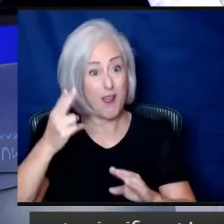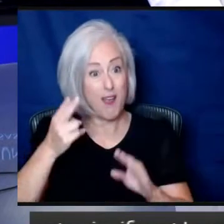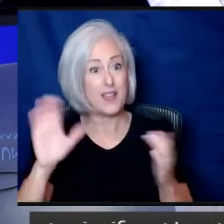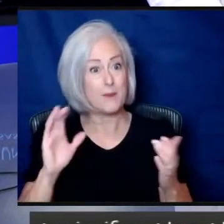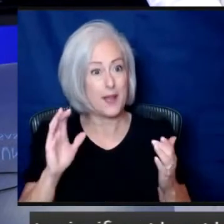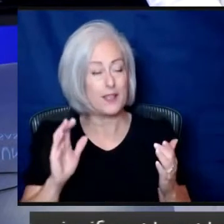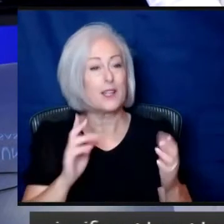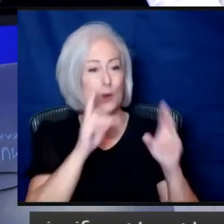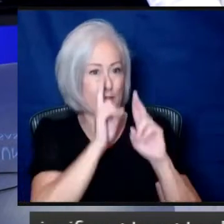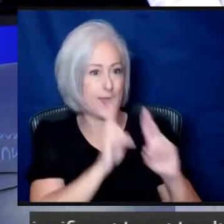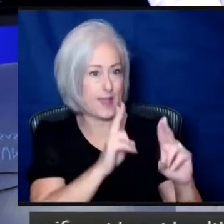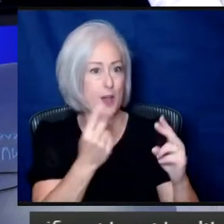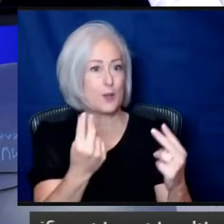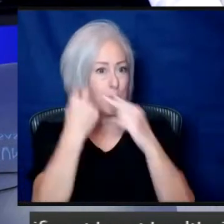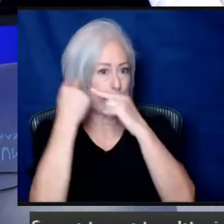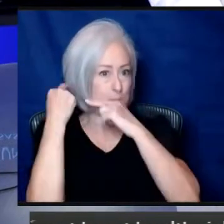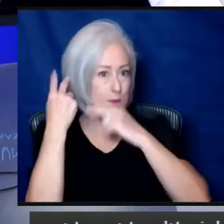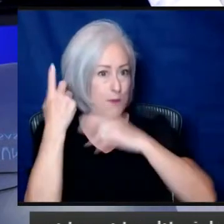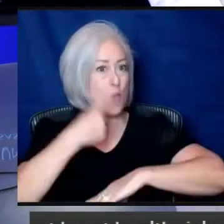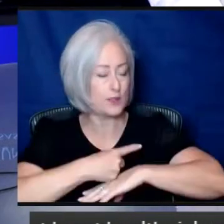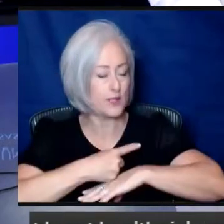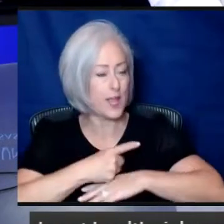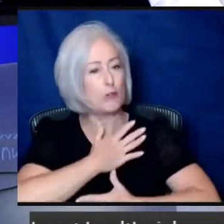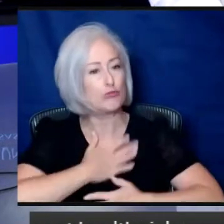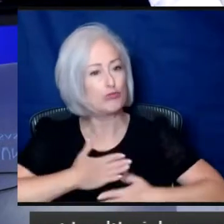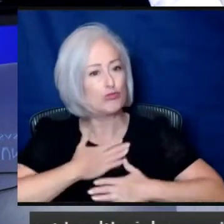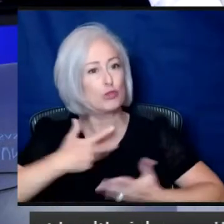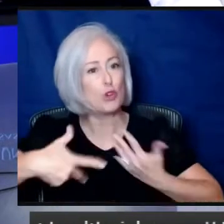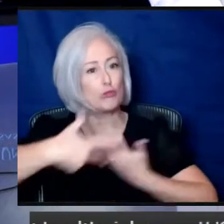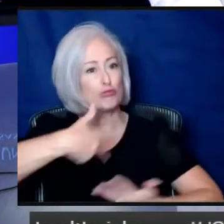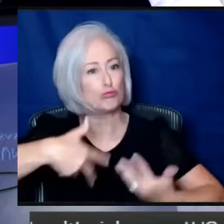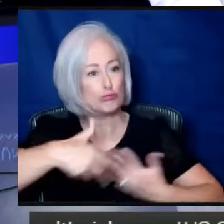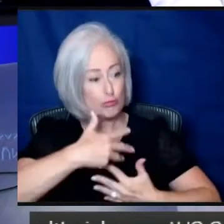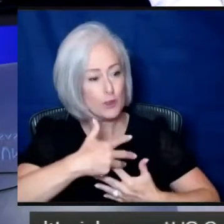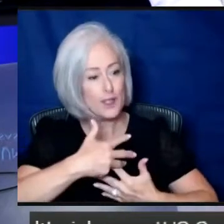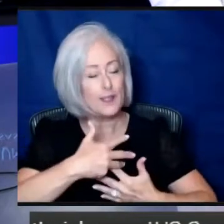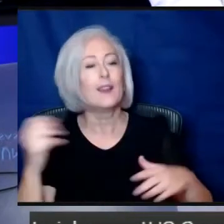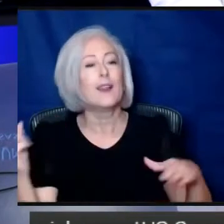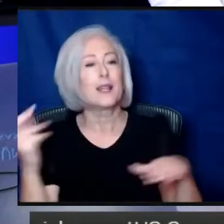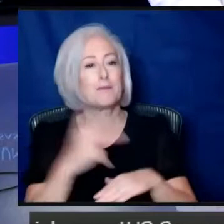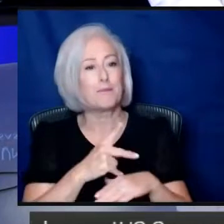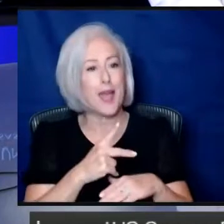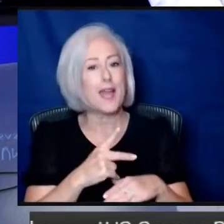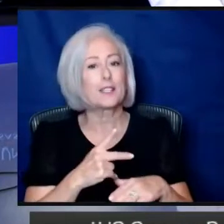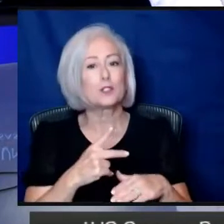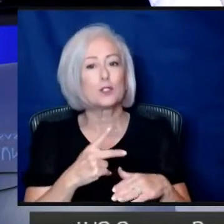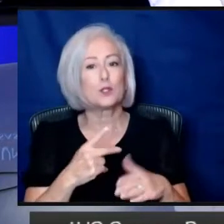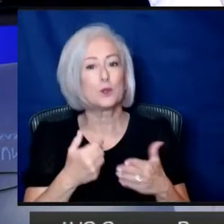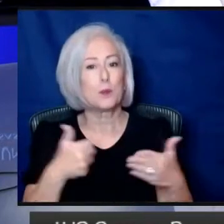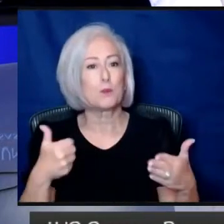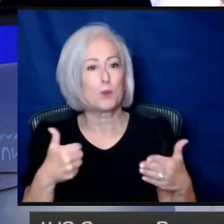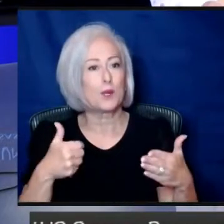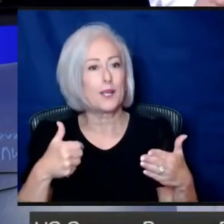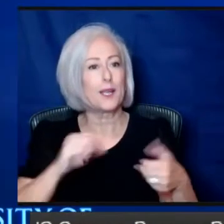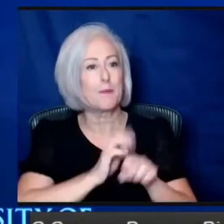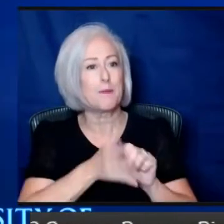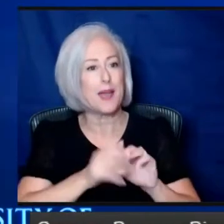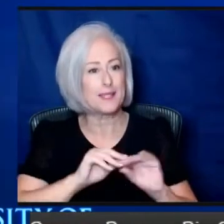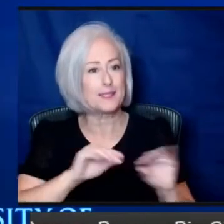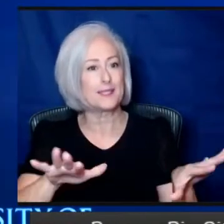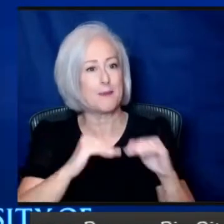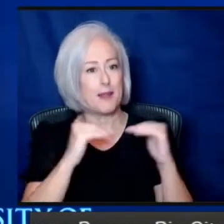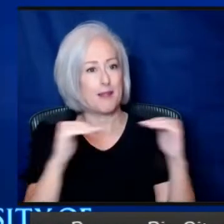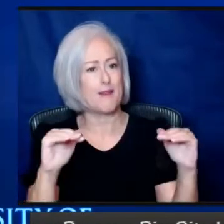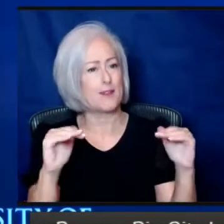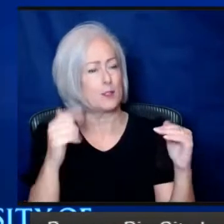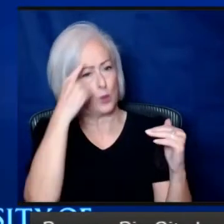and Yeah. enjoyed each other's company and returned to those pre-pandemic levels, where do you see things going? Yeah, I mean, I think we are still going to